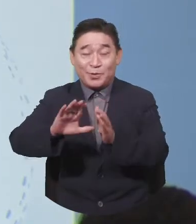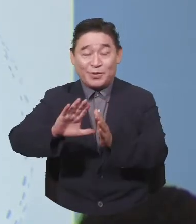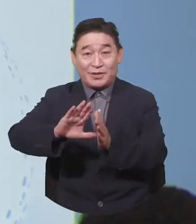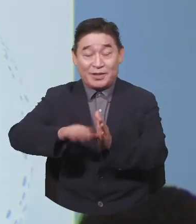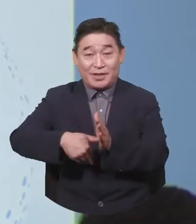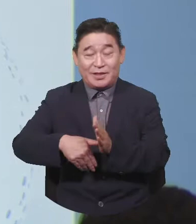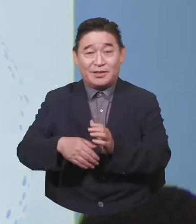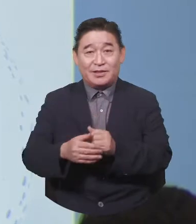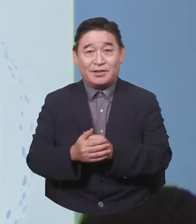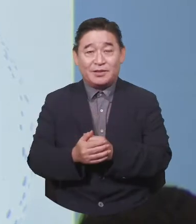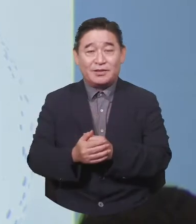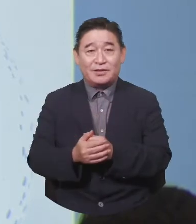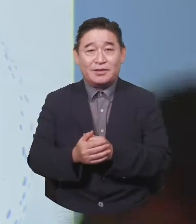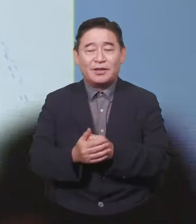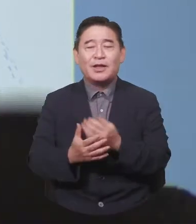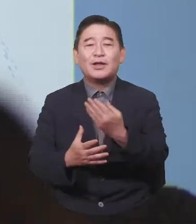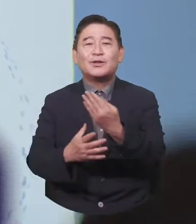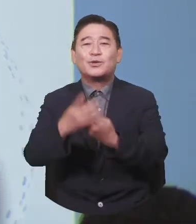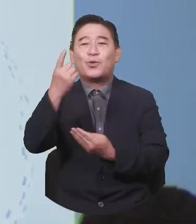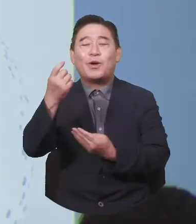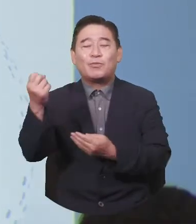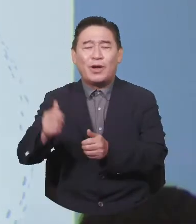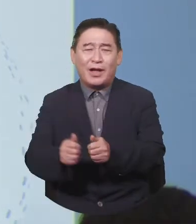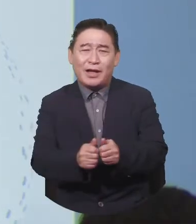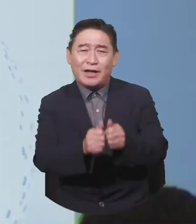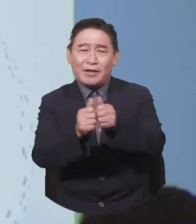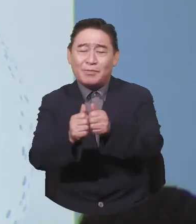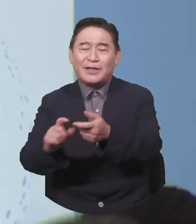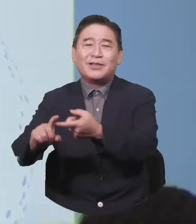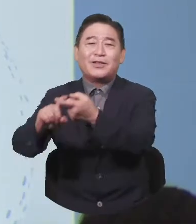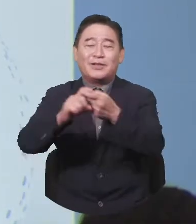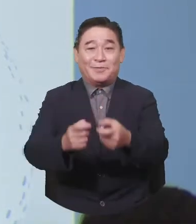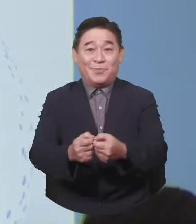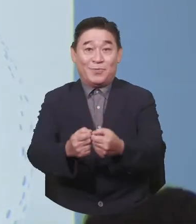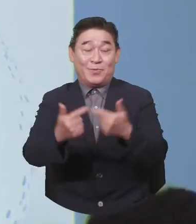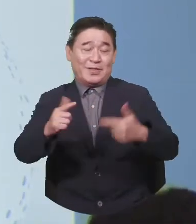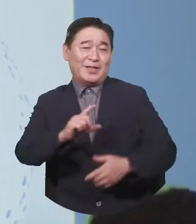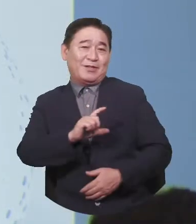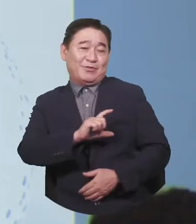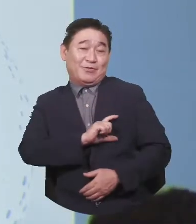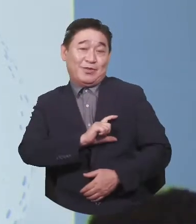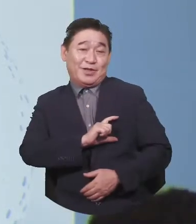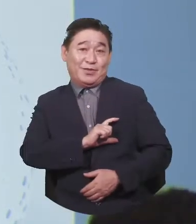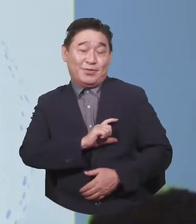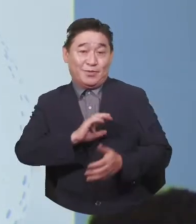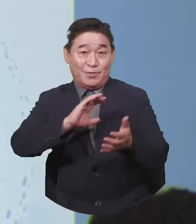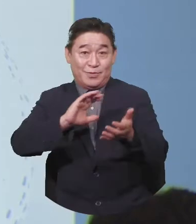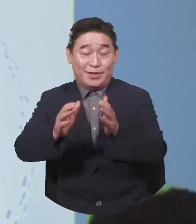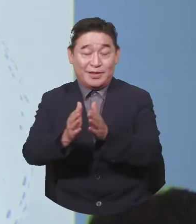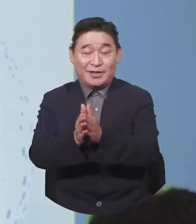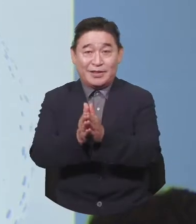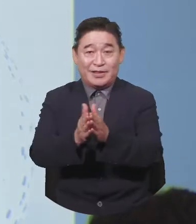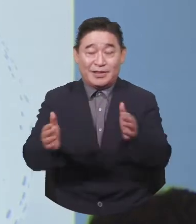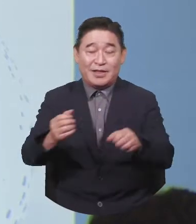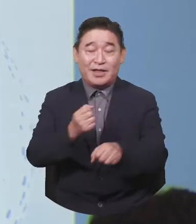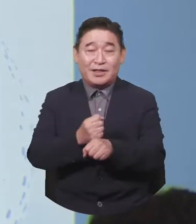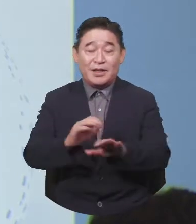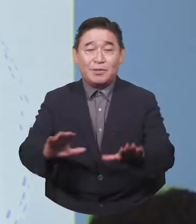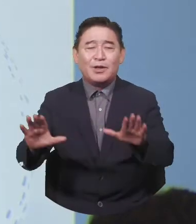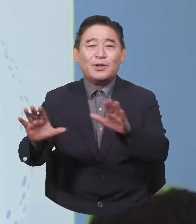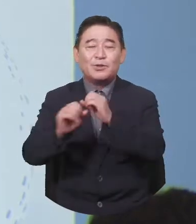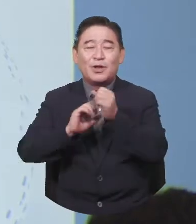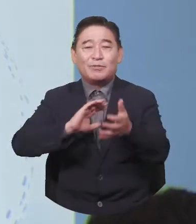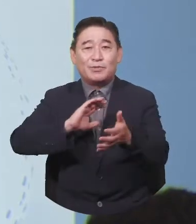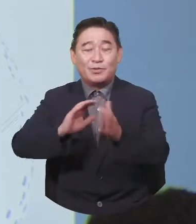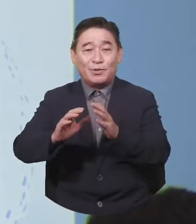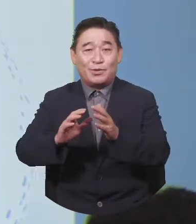of incorporating diversity and broadening partnerships. And this will be preceded by Dr.